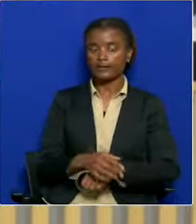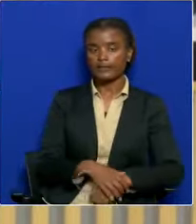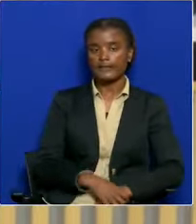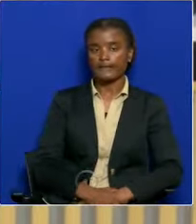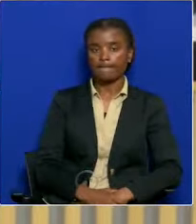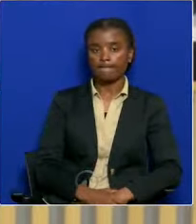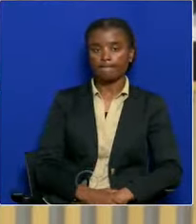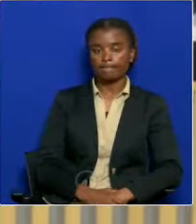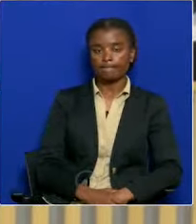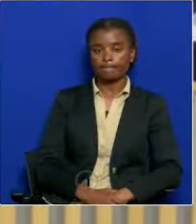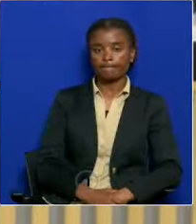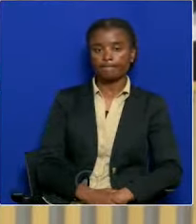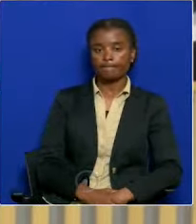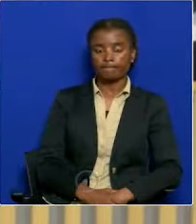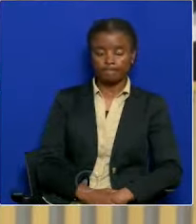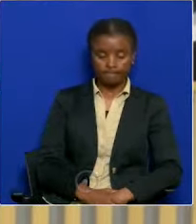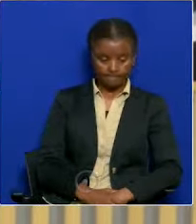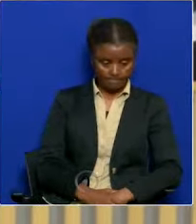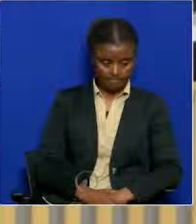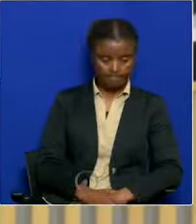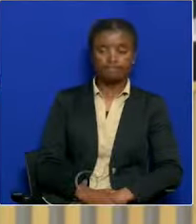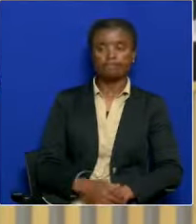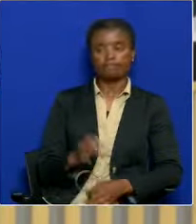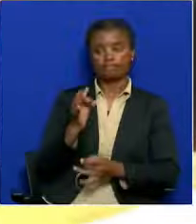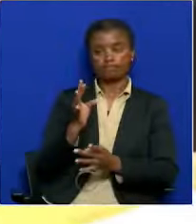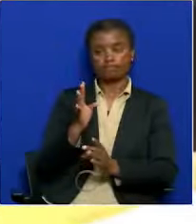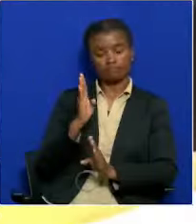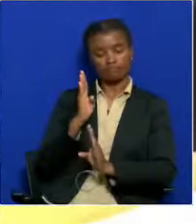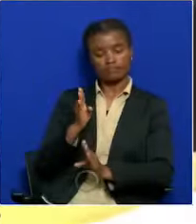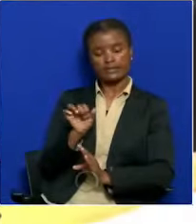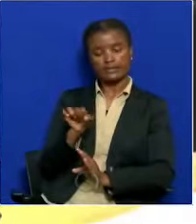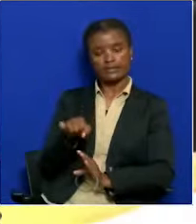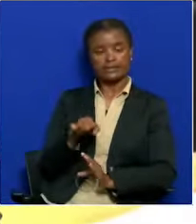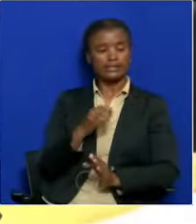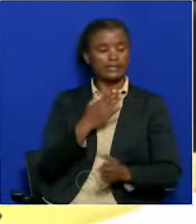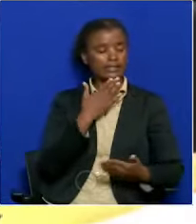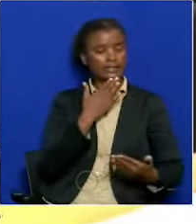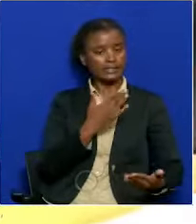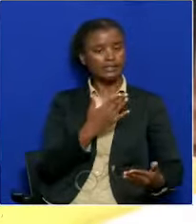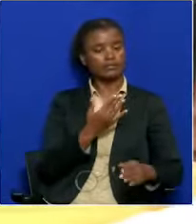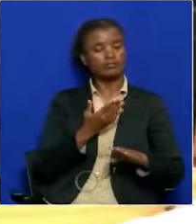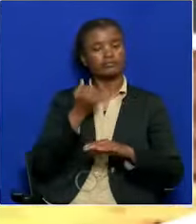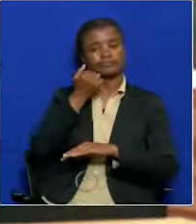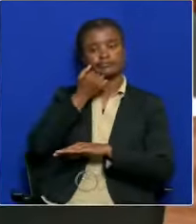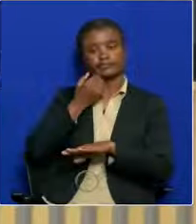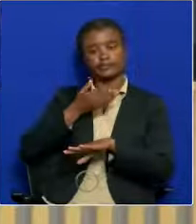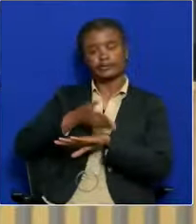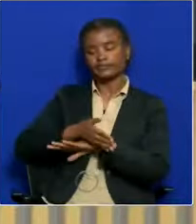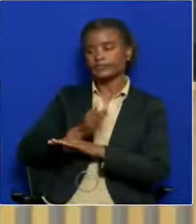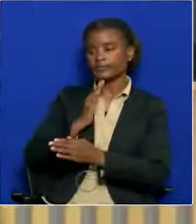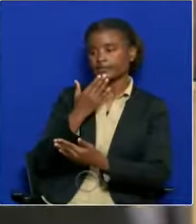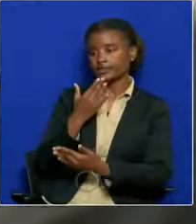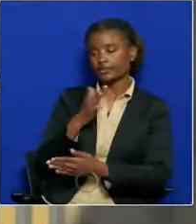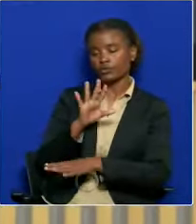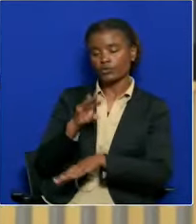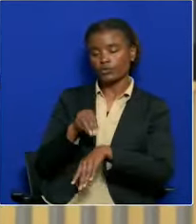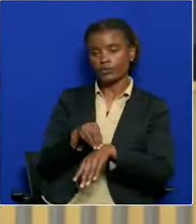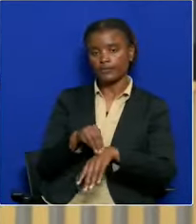It is so directed. Thank you. Thank you, Mr. and Justice. apologies for the interruption. Thank you. No problem at all.